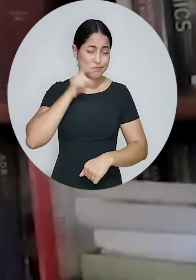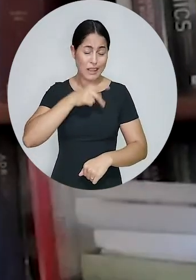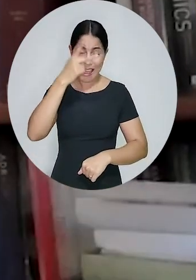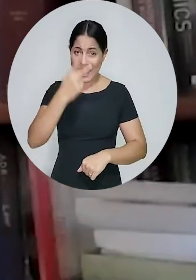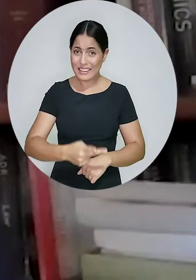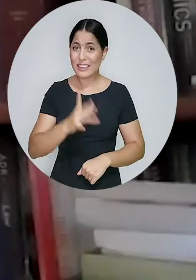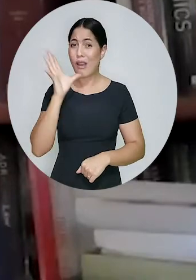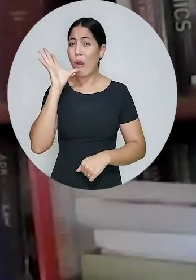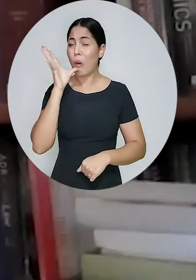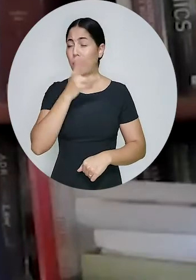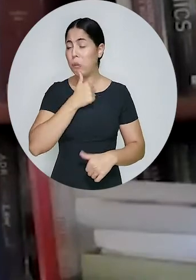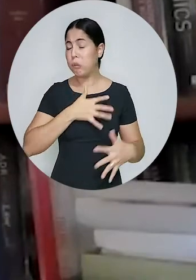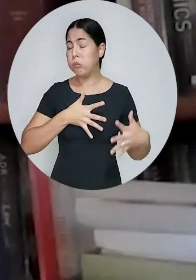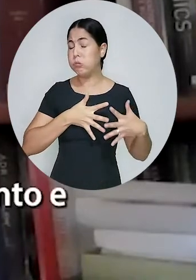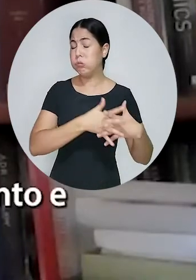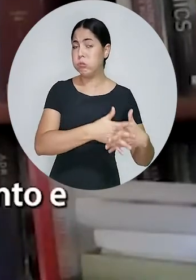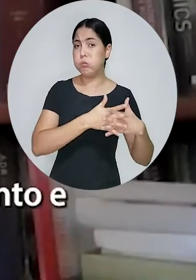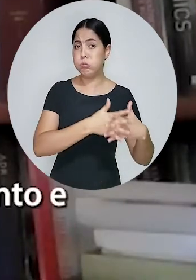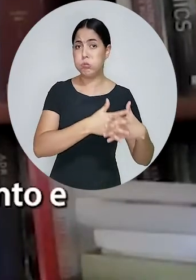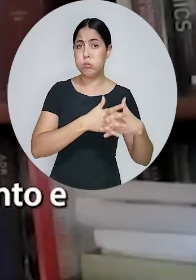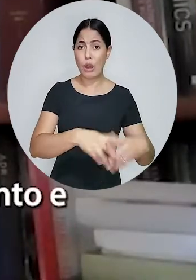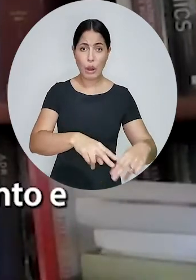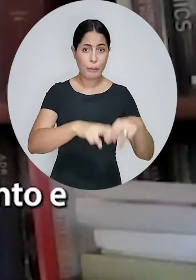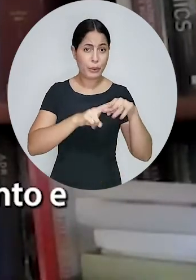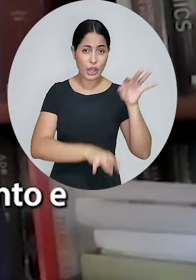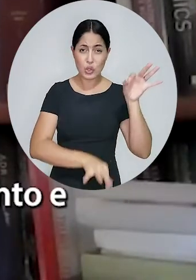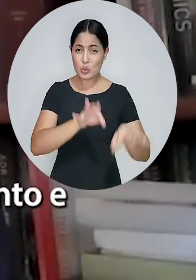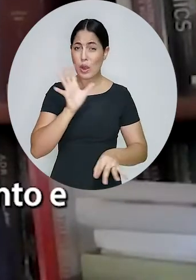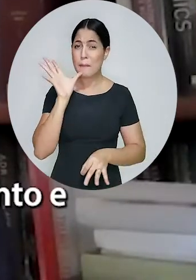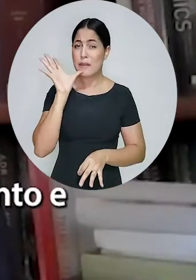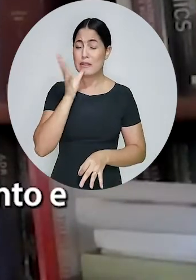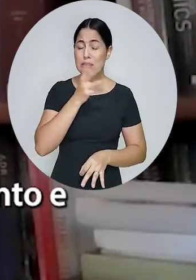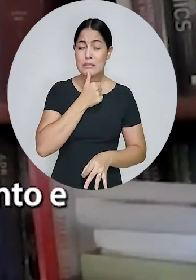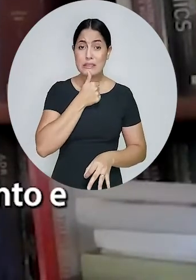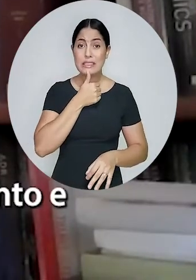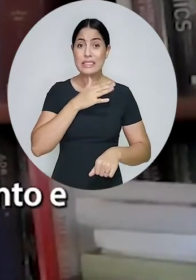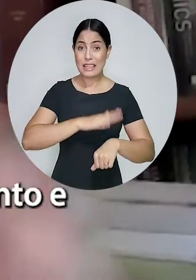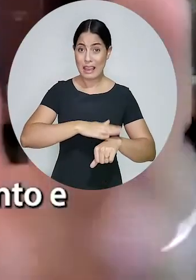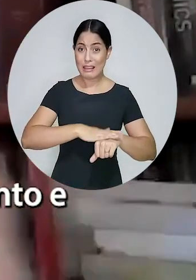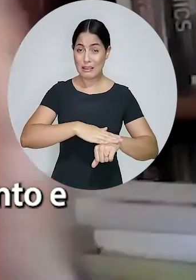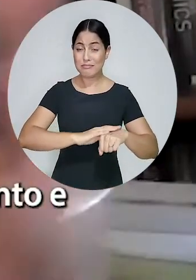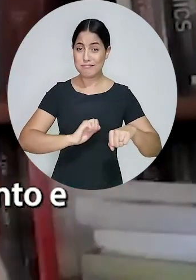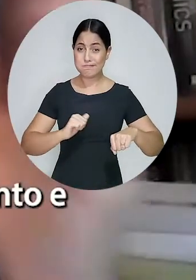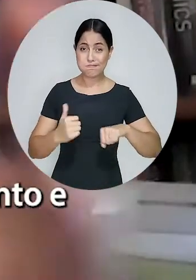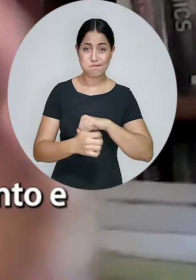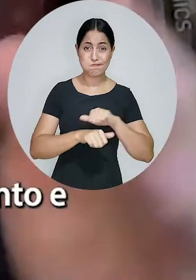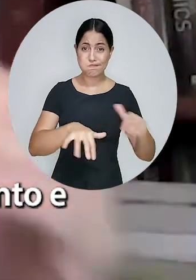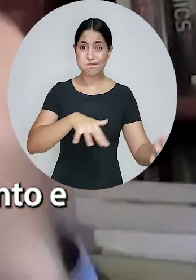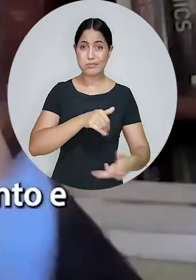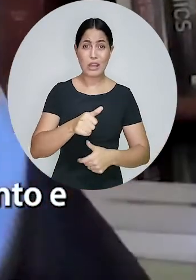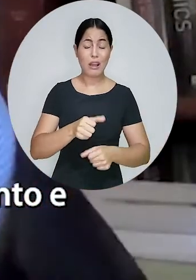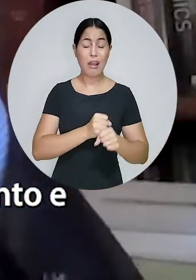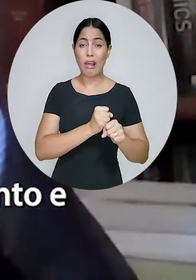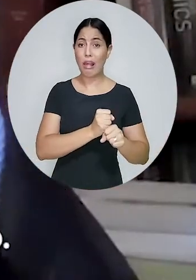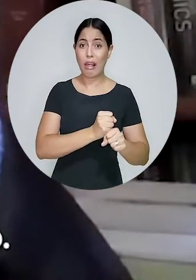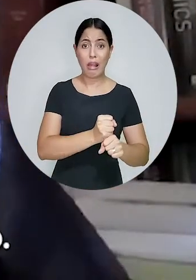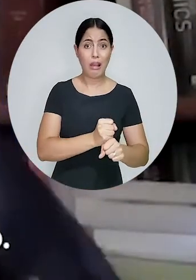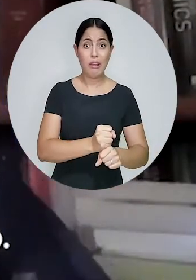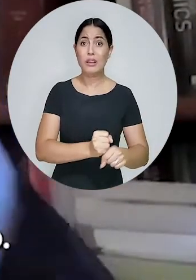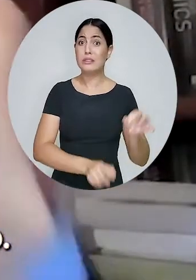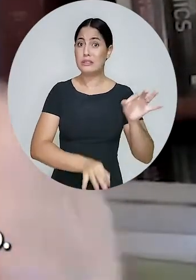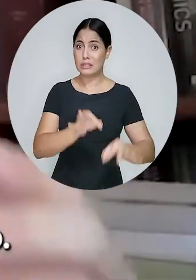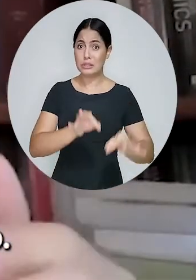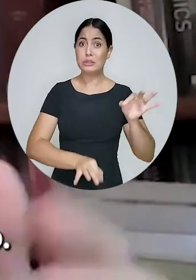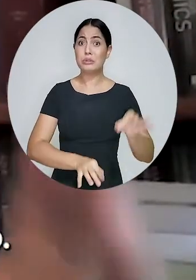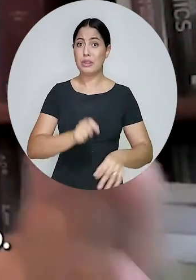COVID, there's quite a backlog to get a trial date. And periodically we've had times when it would